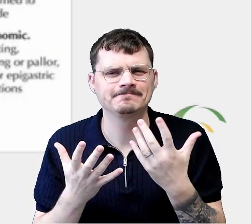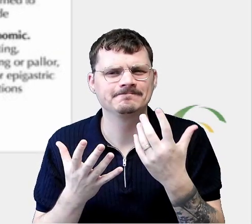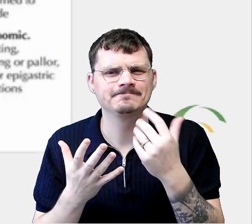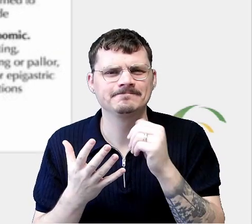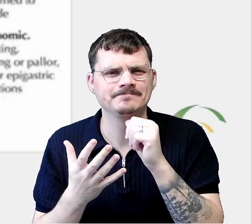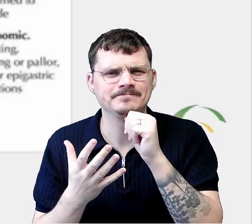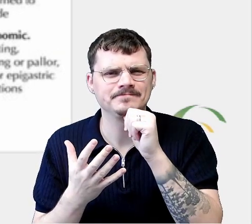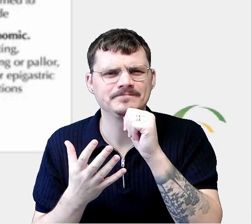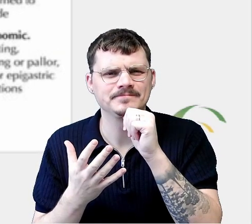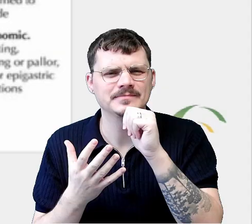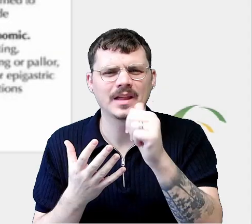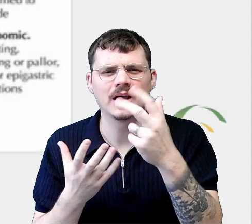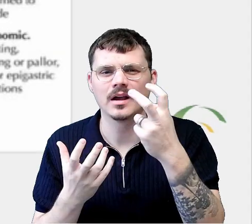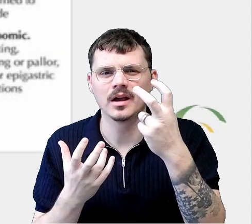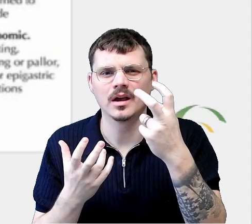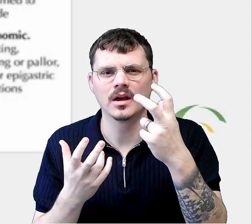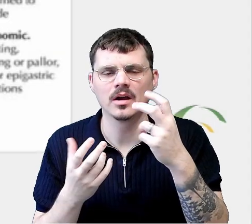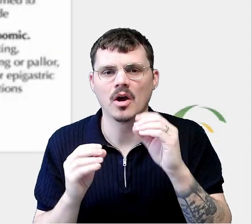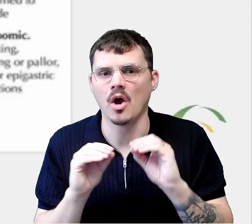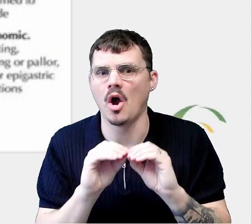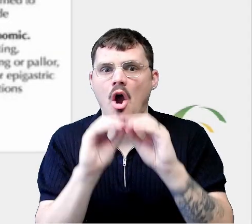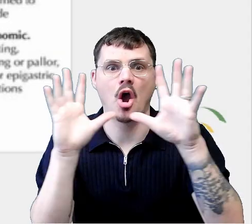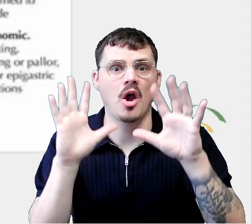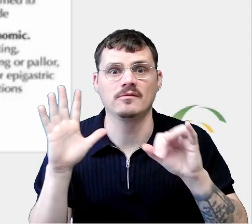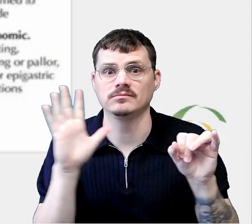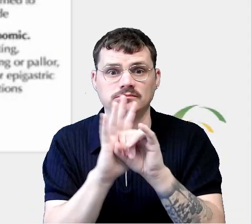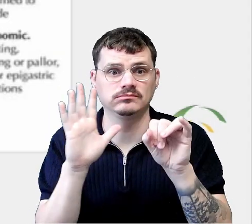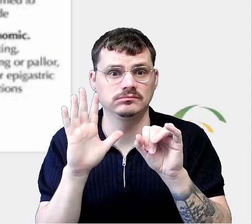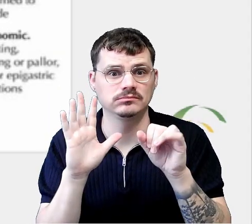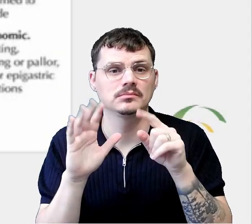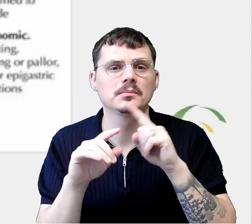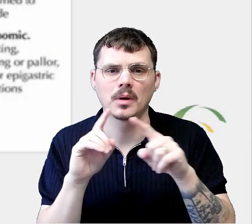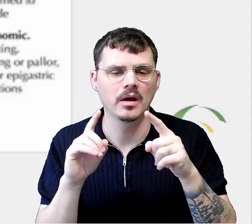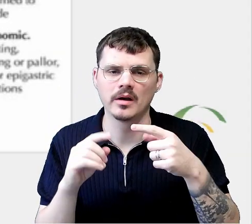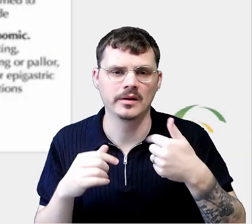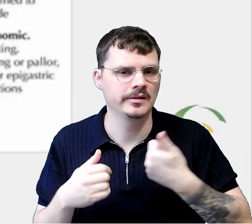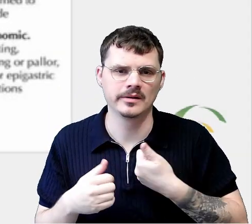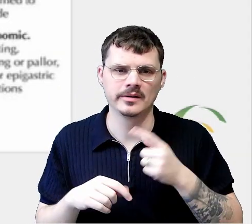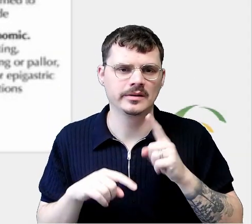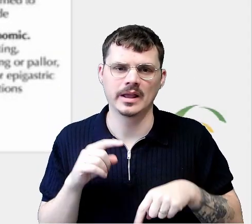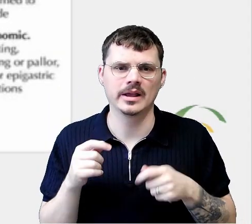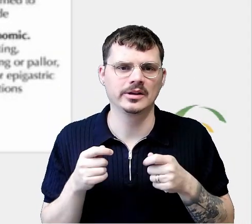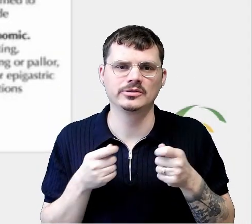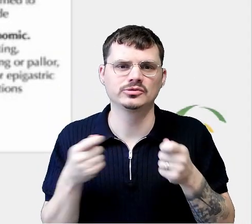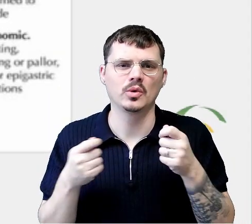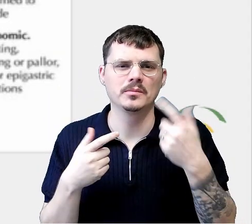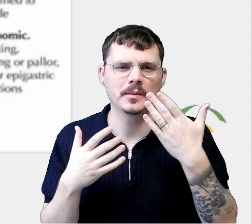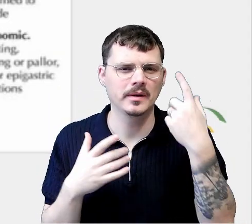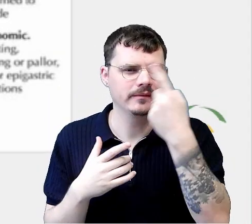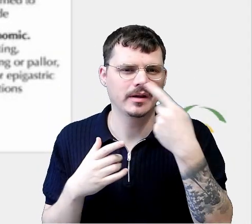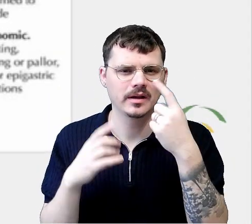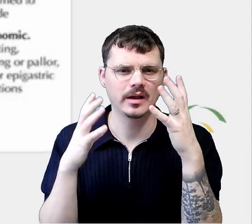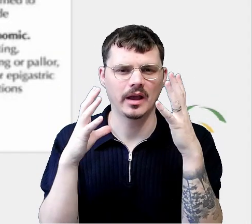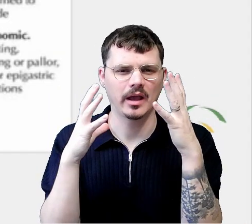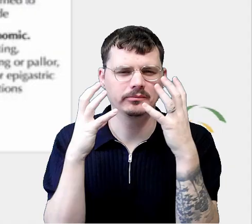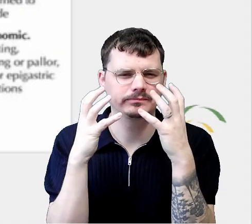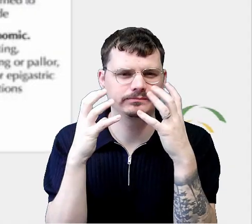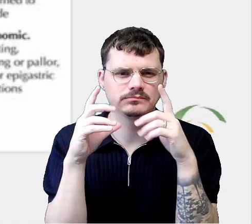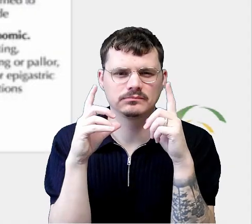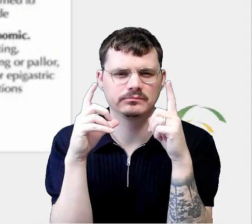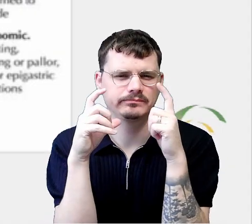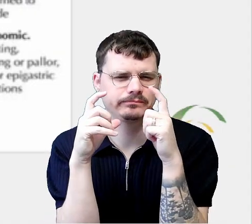not very dramatic, but completely involuntary grimacing types